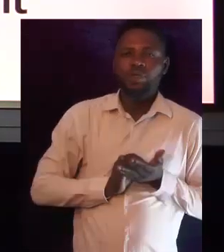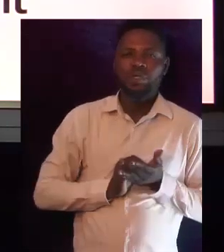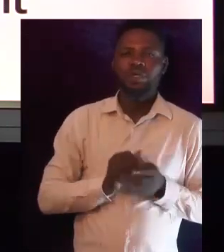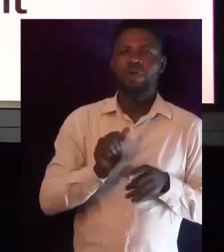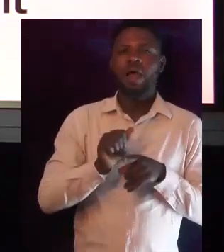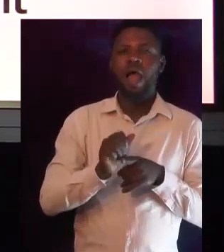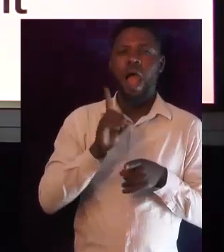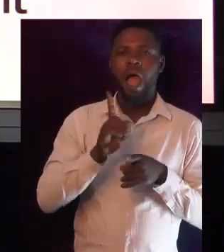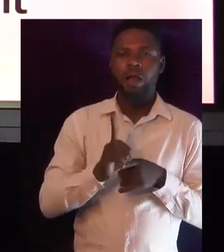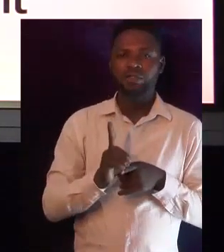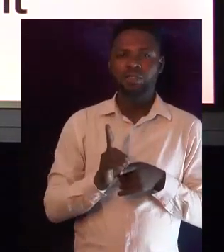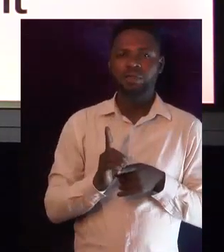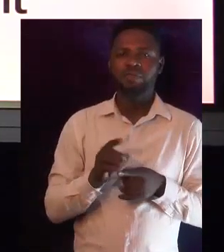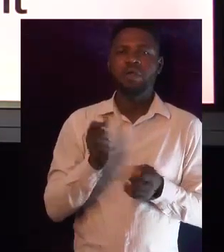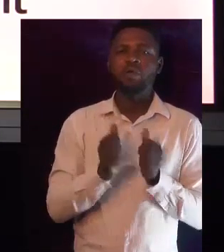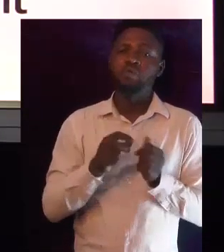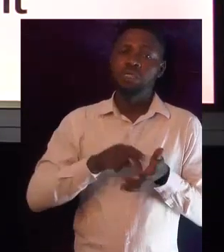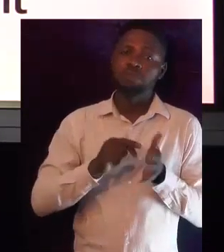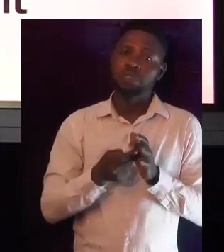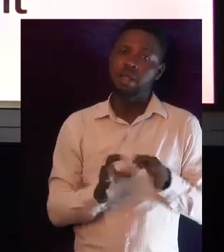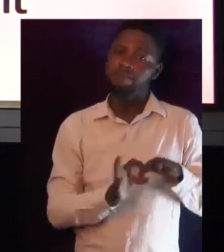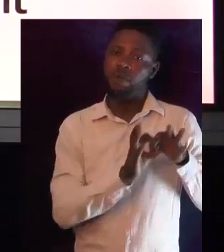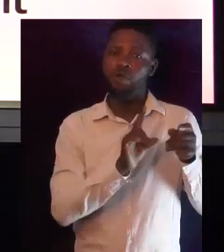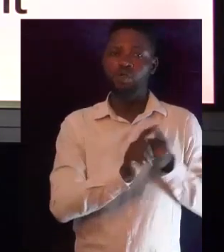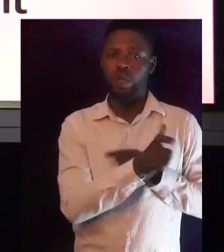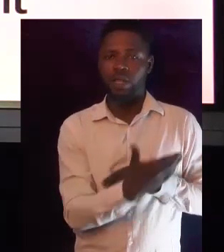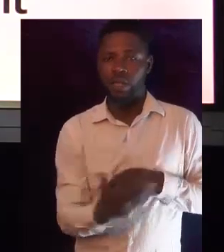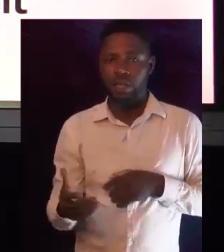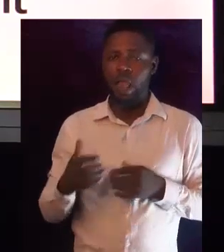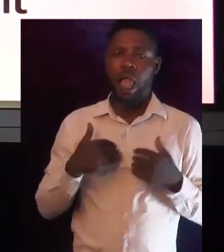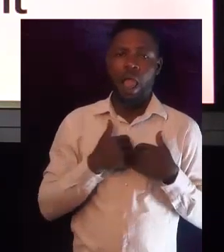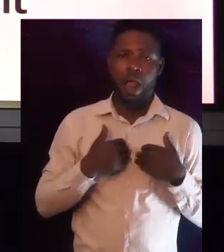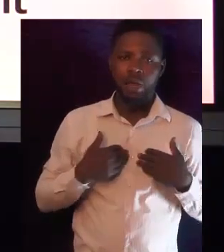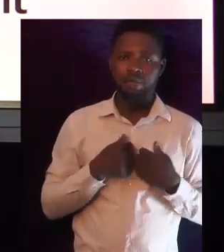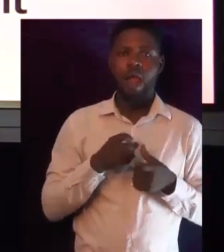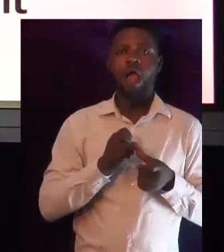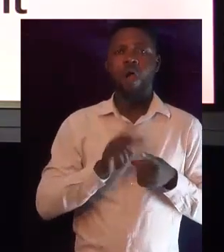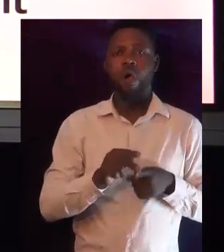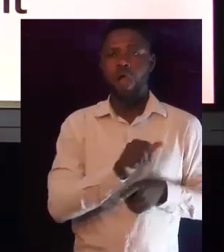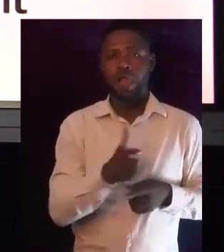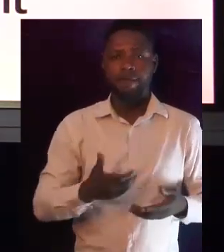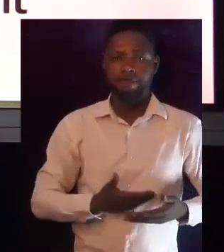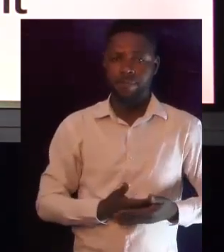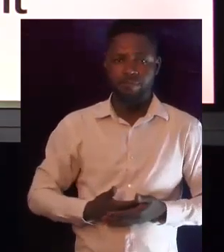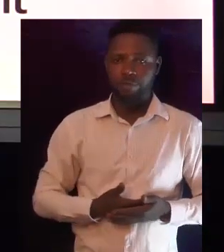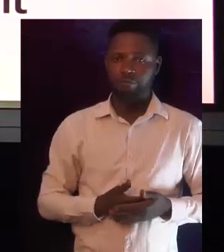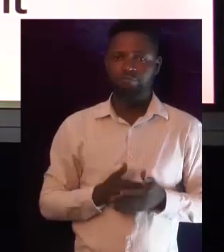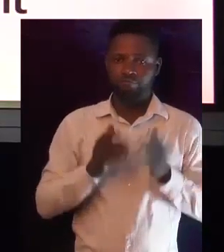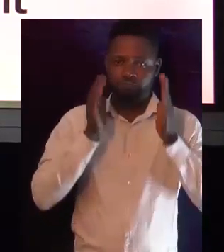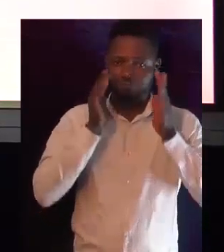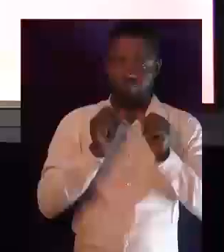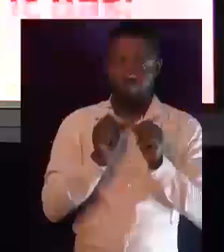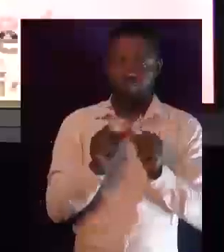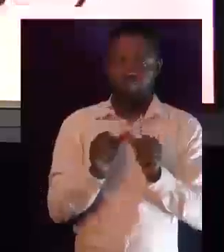possessive adjective, which means belonging to a thing, an animal, or a baby. Let's move